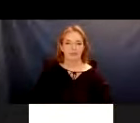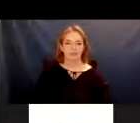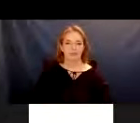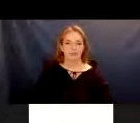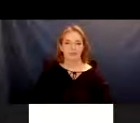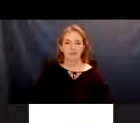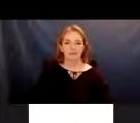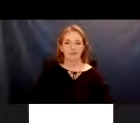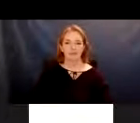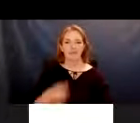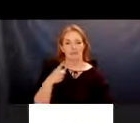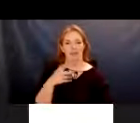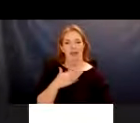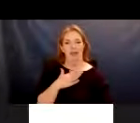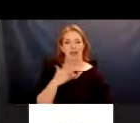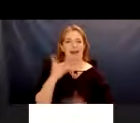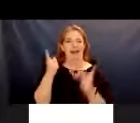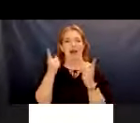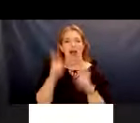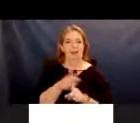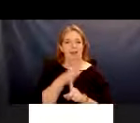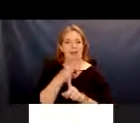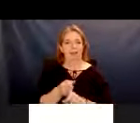This happy accident.